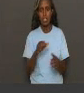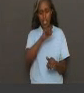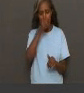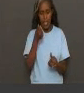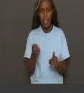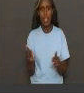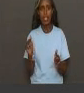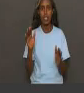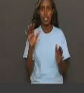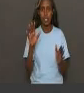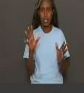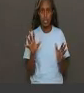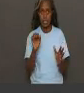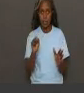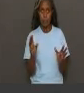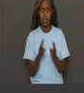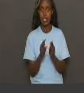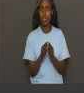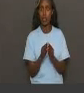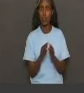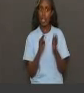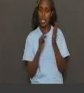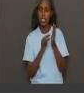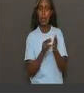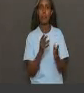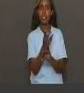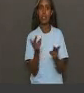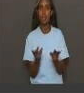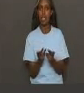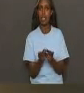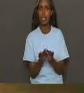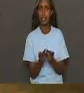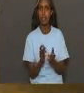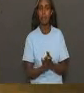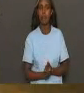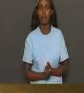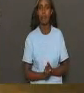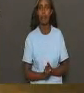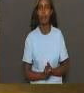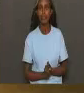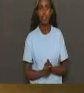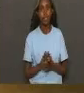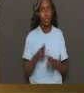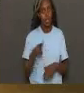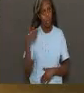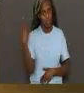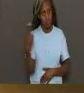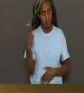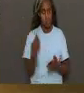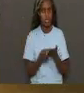any subset of a sample space. Let us use